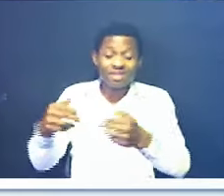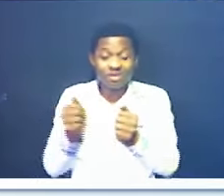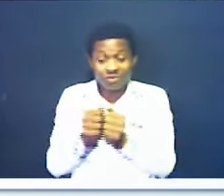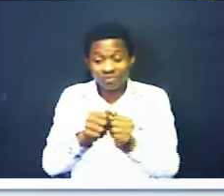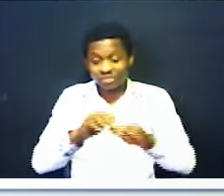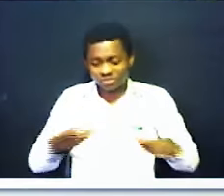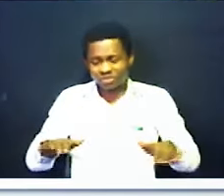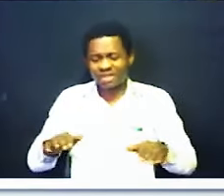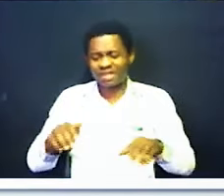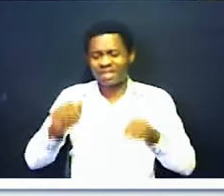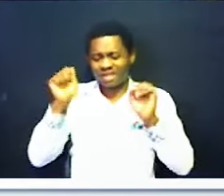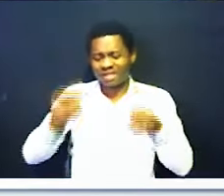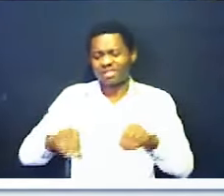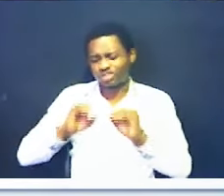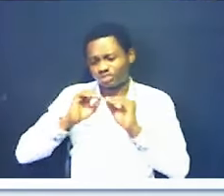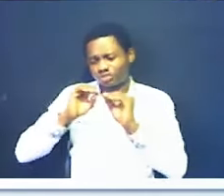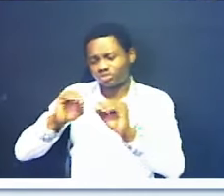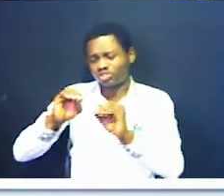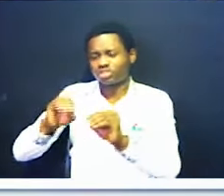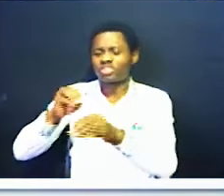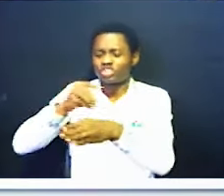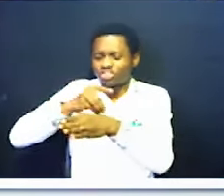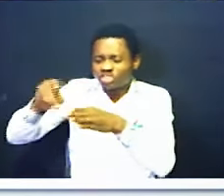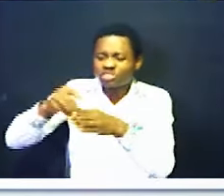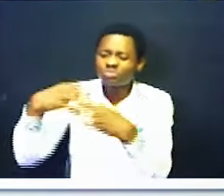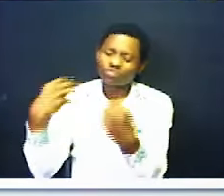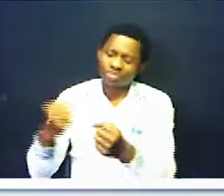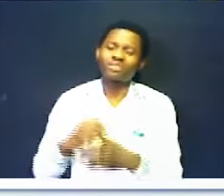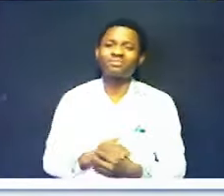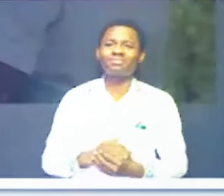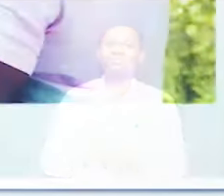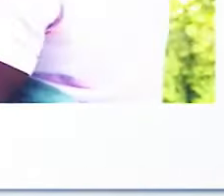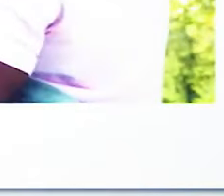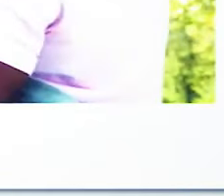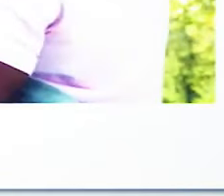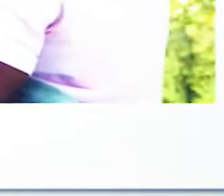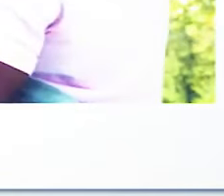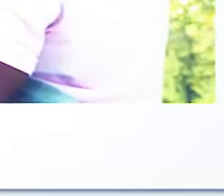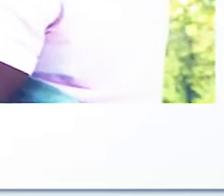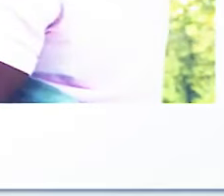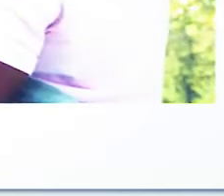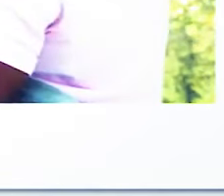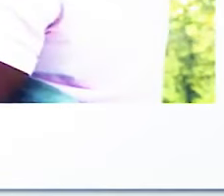what we are saying. Now, like this